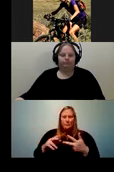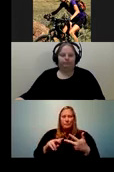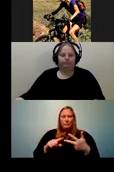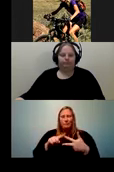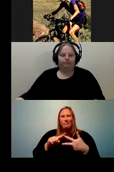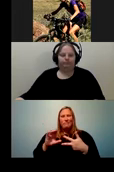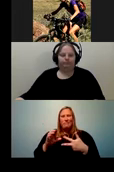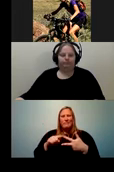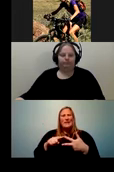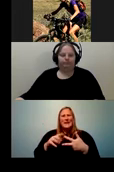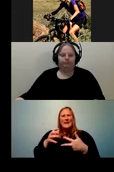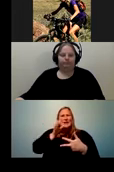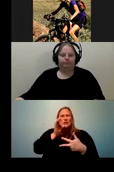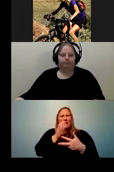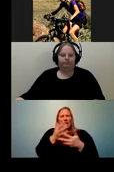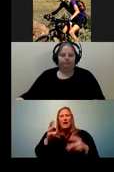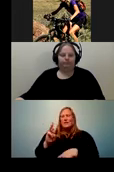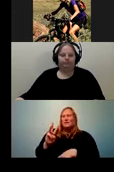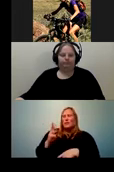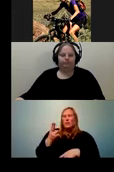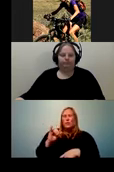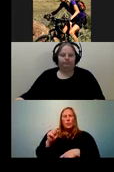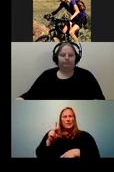drank a lot of whiskey for sure. And then